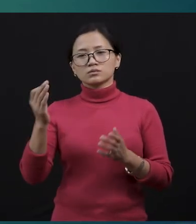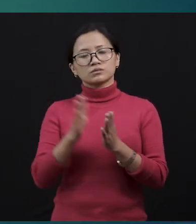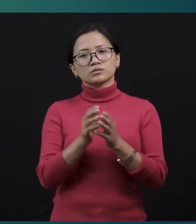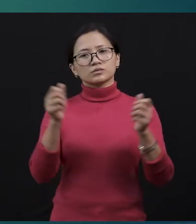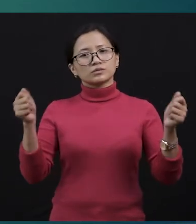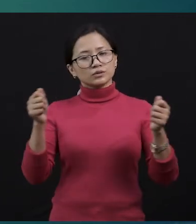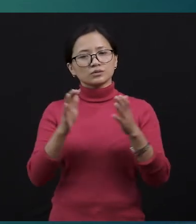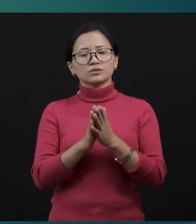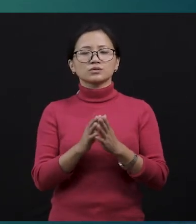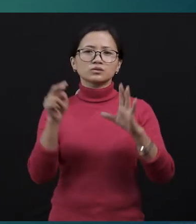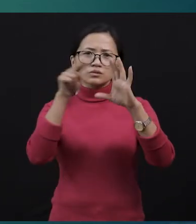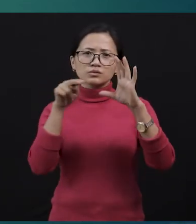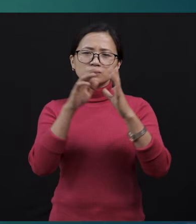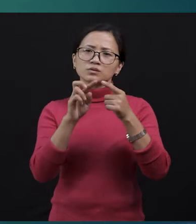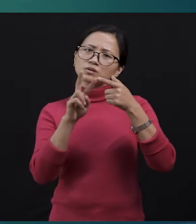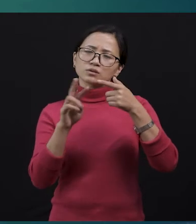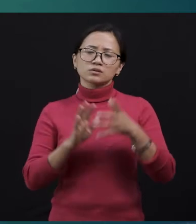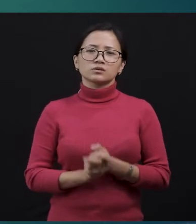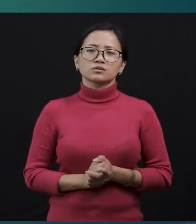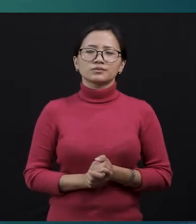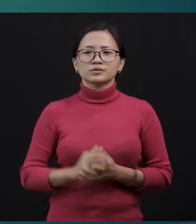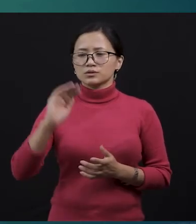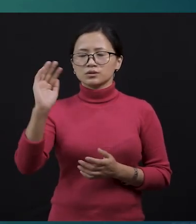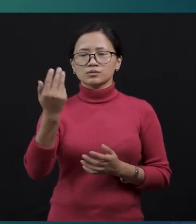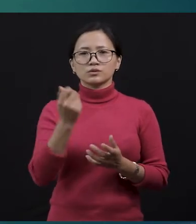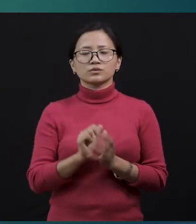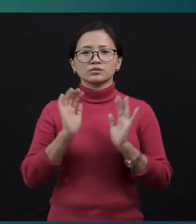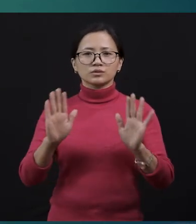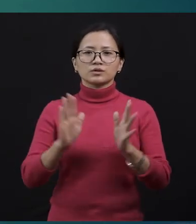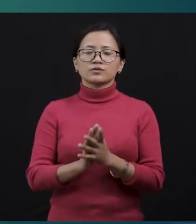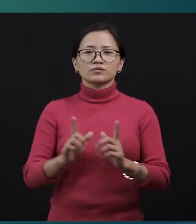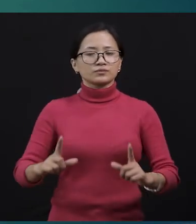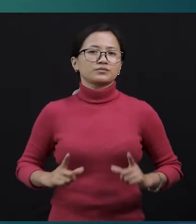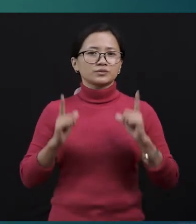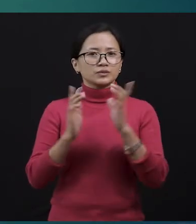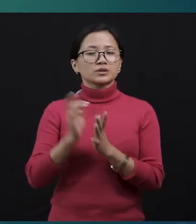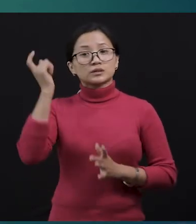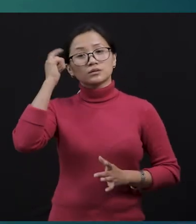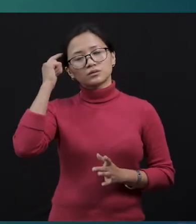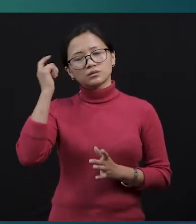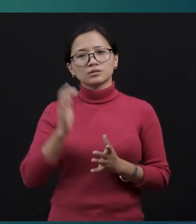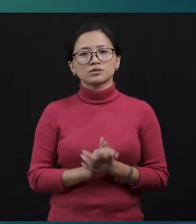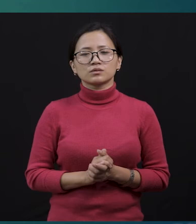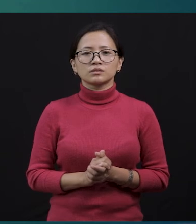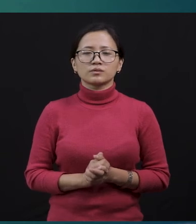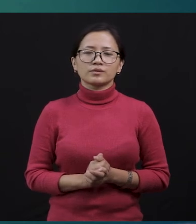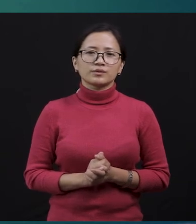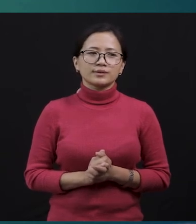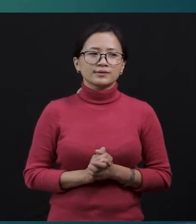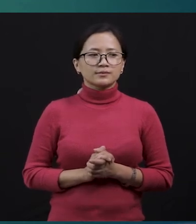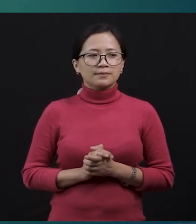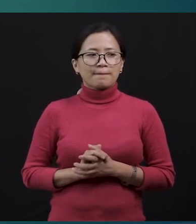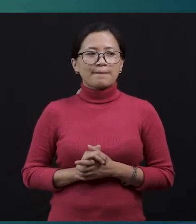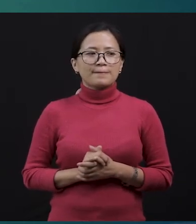had survived, or at least, if not all, some of them would have survived. They were just thinking of that, hoping of the good things to